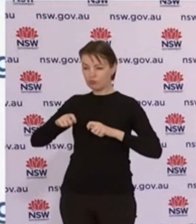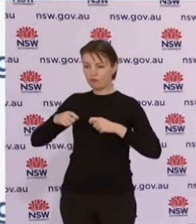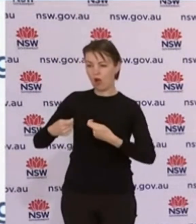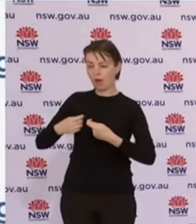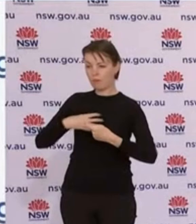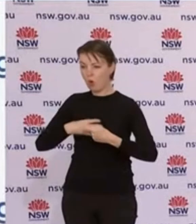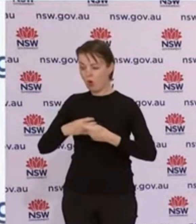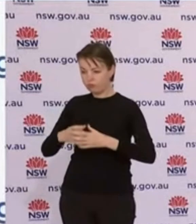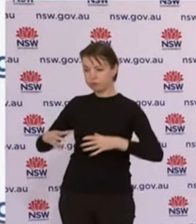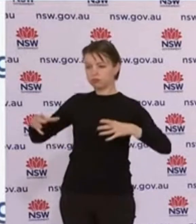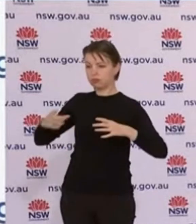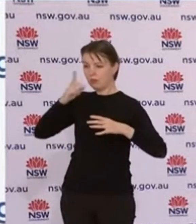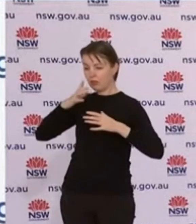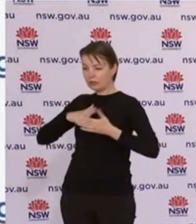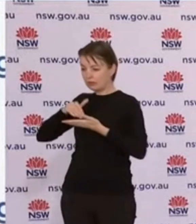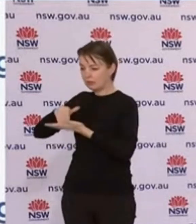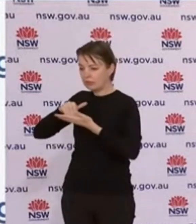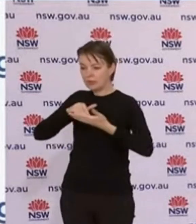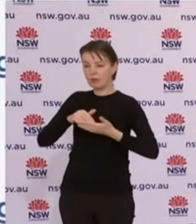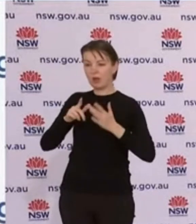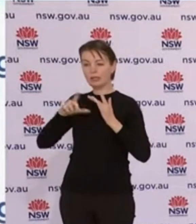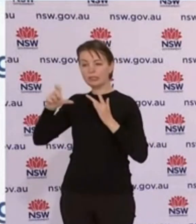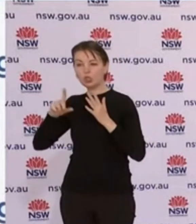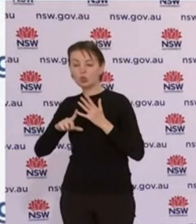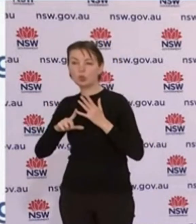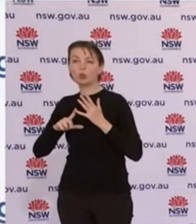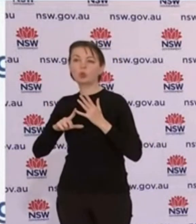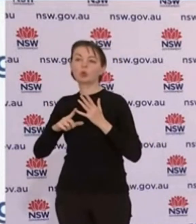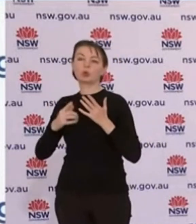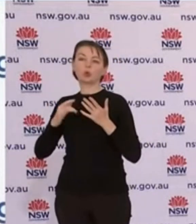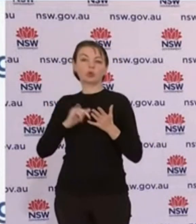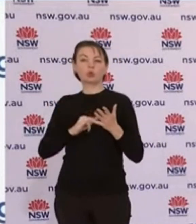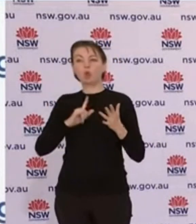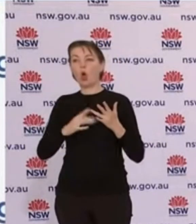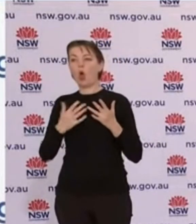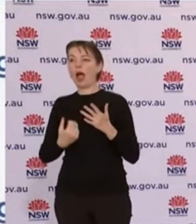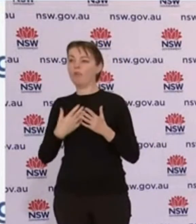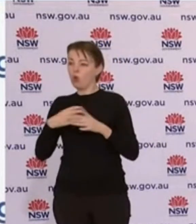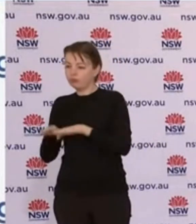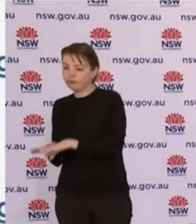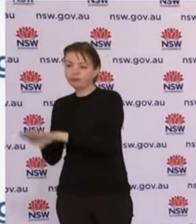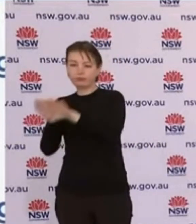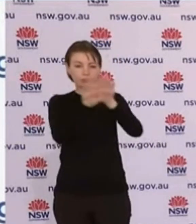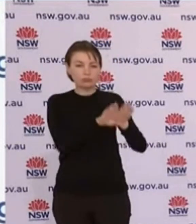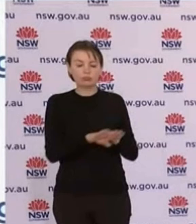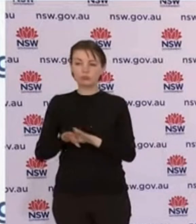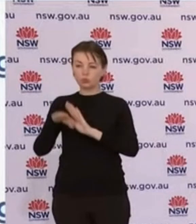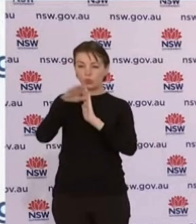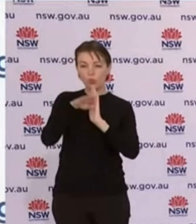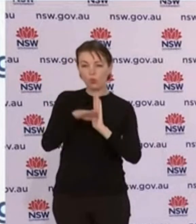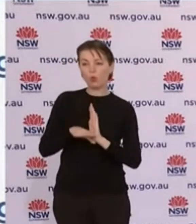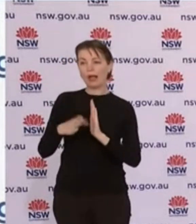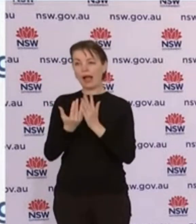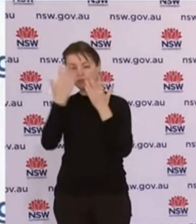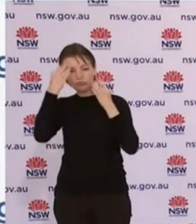provide care for more people in ICU. And that includes, standardised guidelines, training for